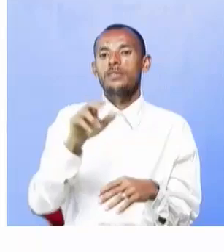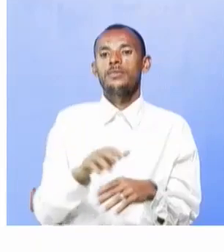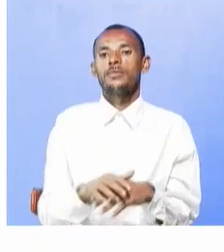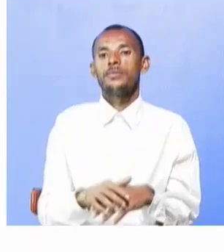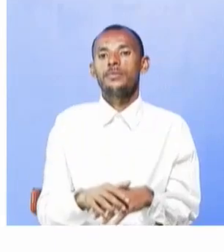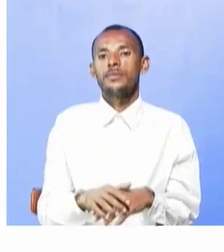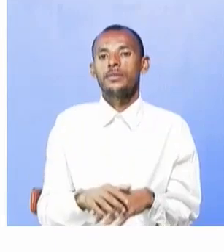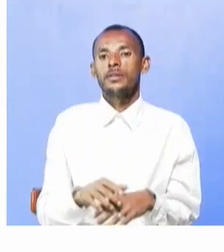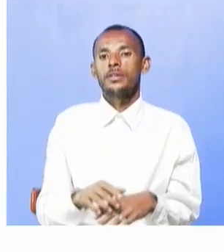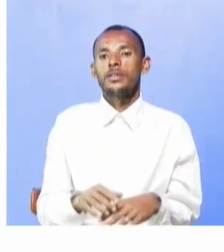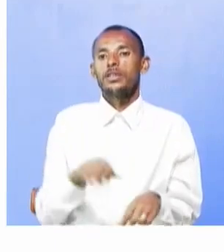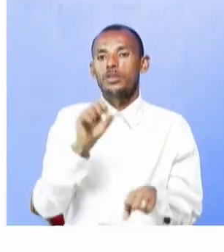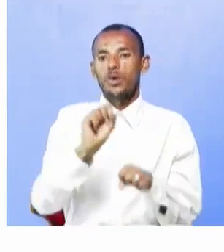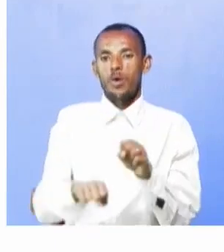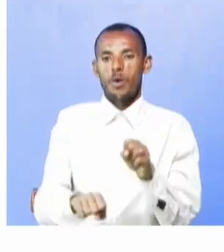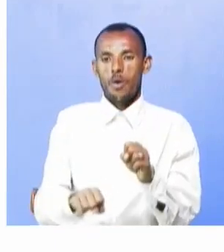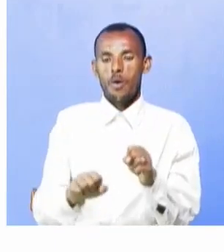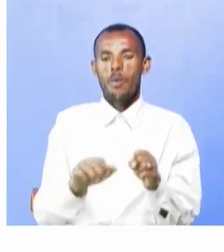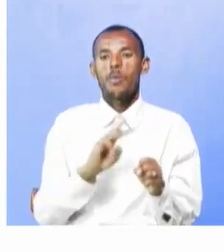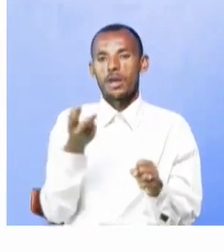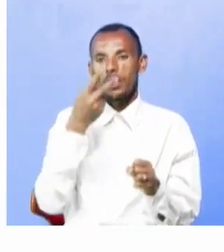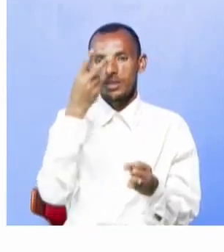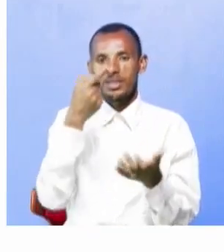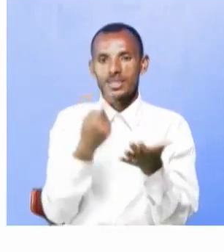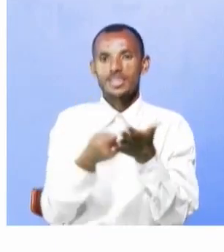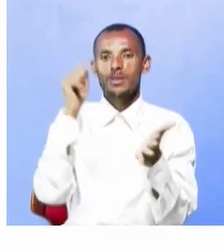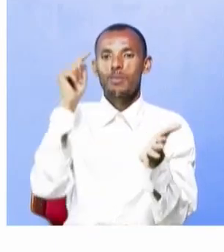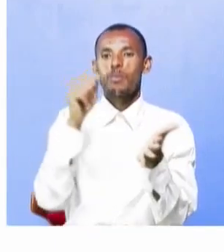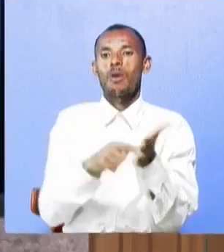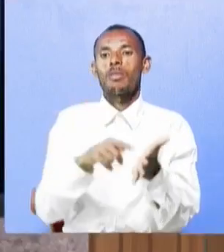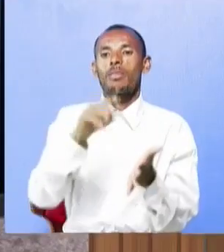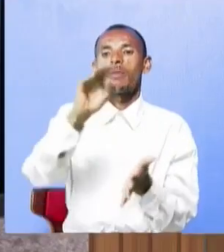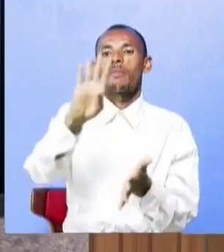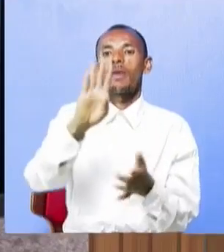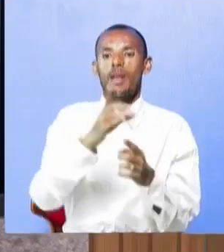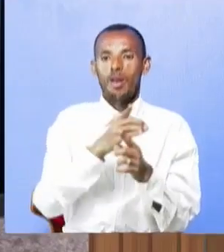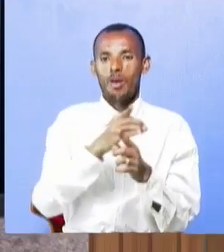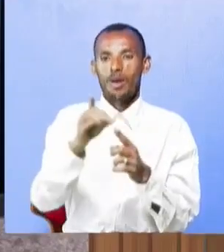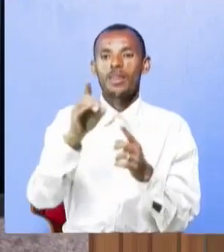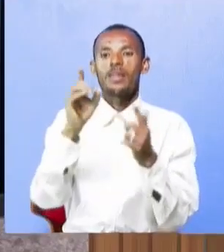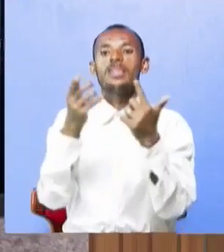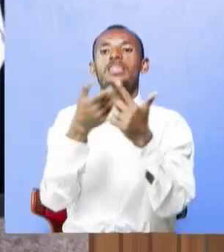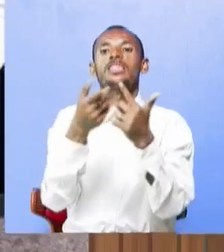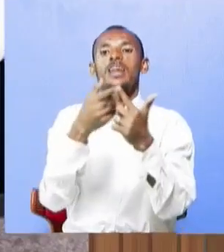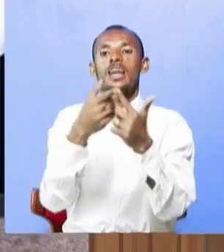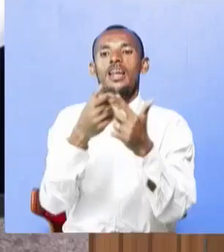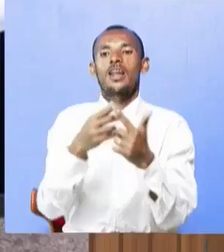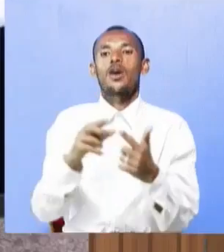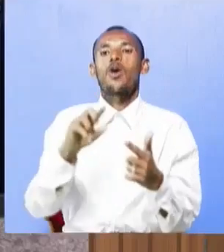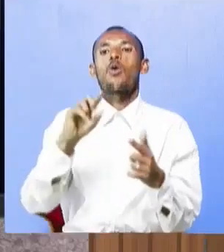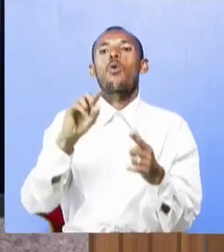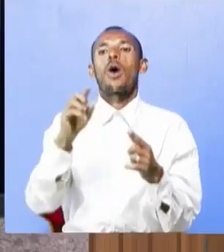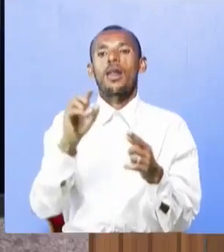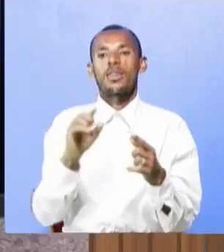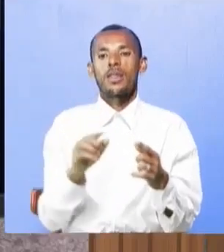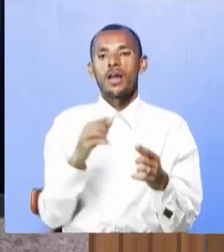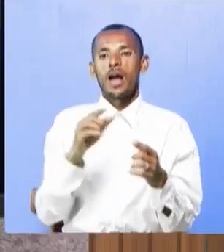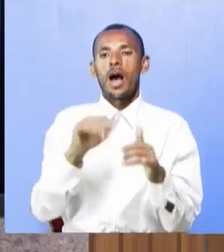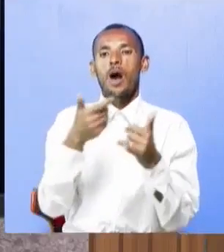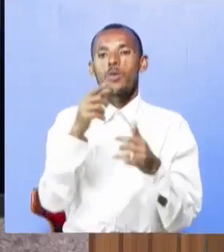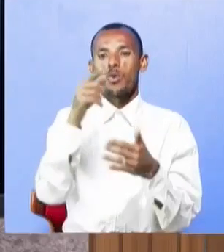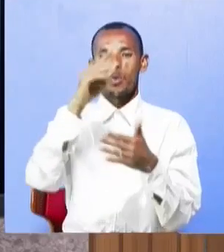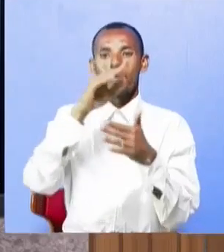So roughly this point B is located in the second quadrant. This is how you